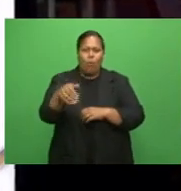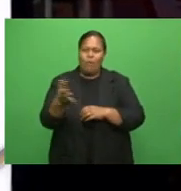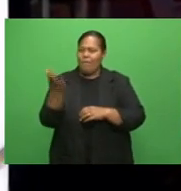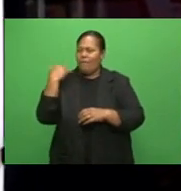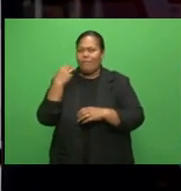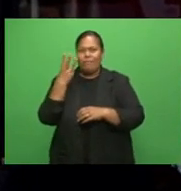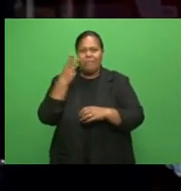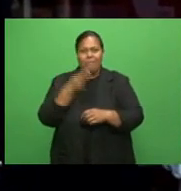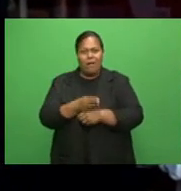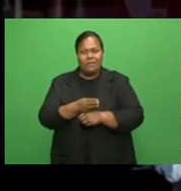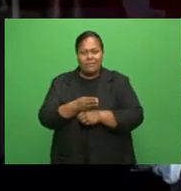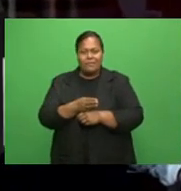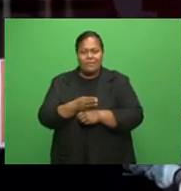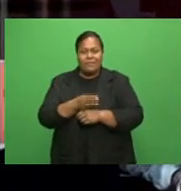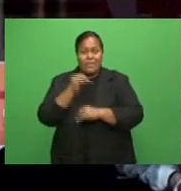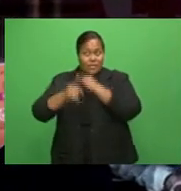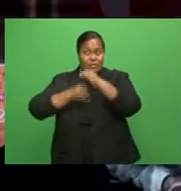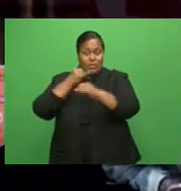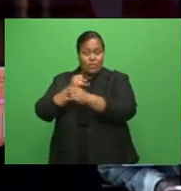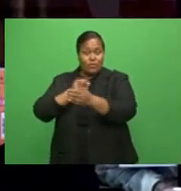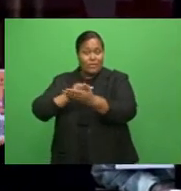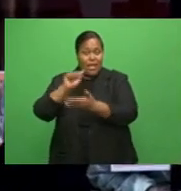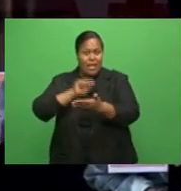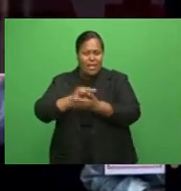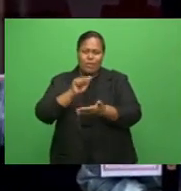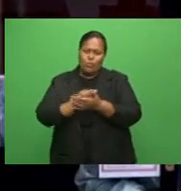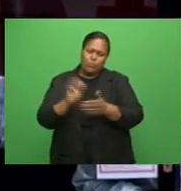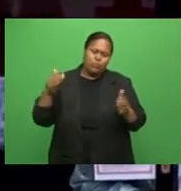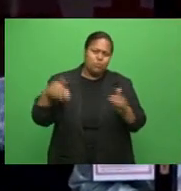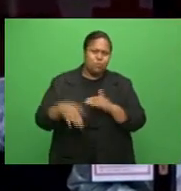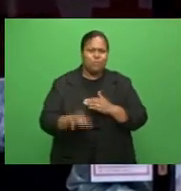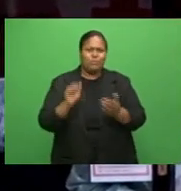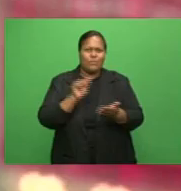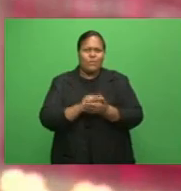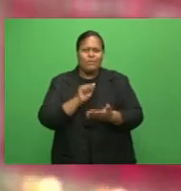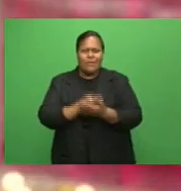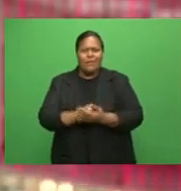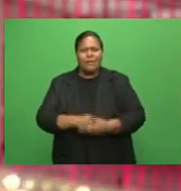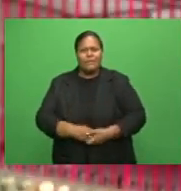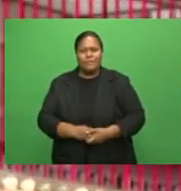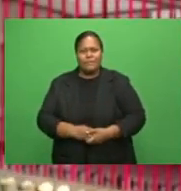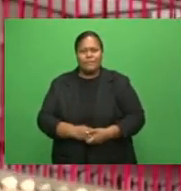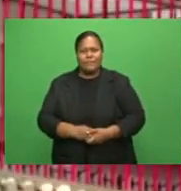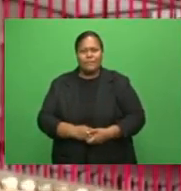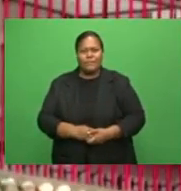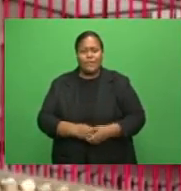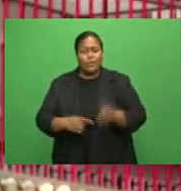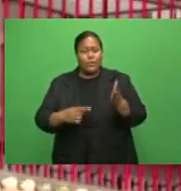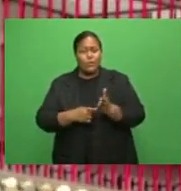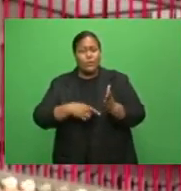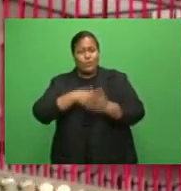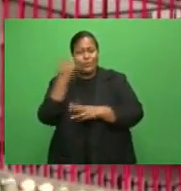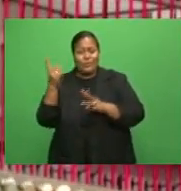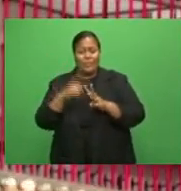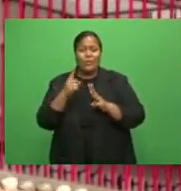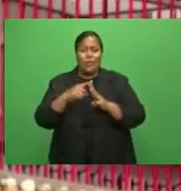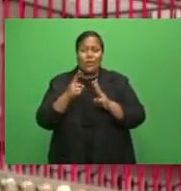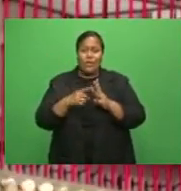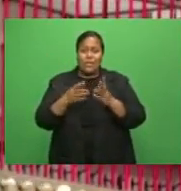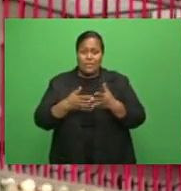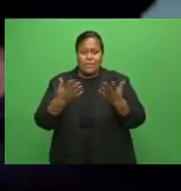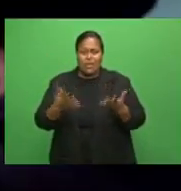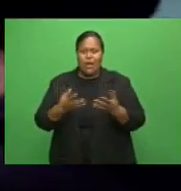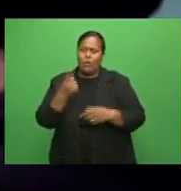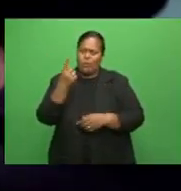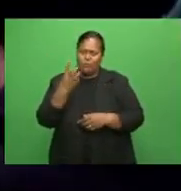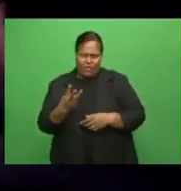sales were a major factor in that slump, according to company results released Tuesday. But in the U.S., where McDonald's has a third of all of its